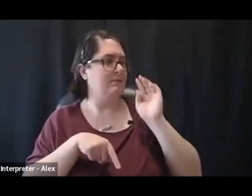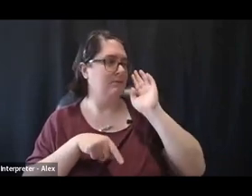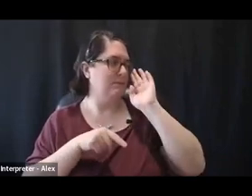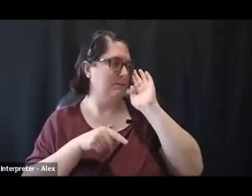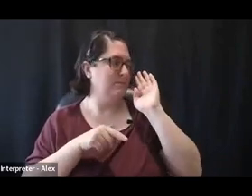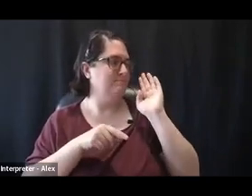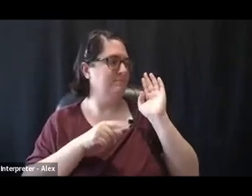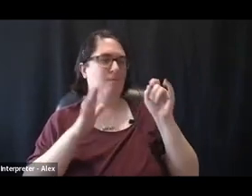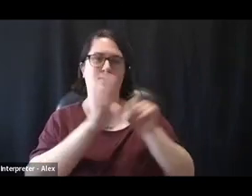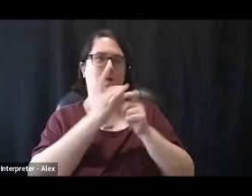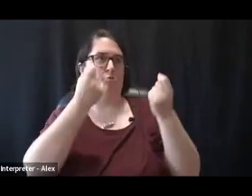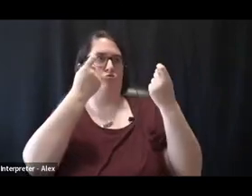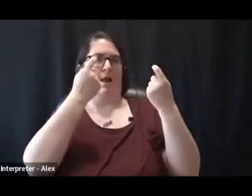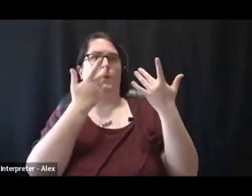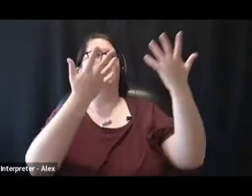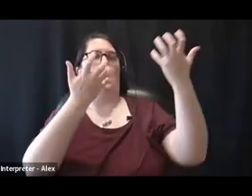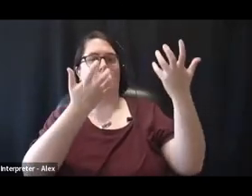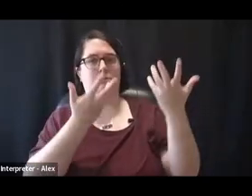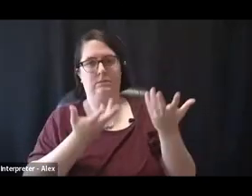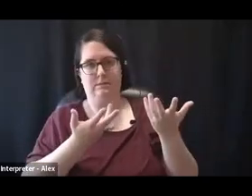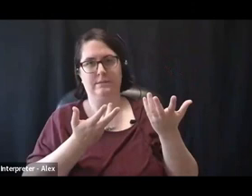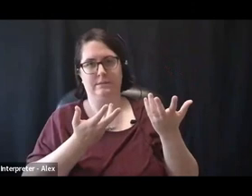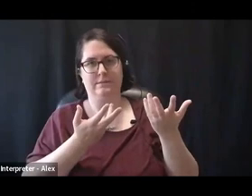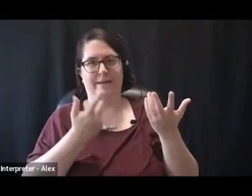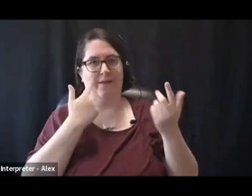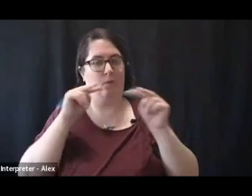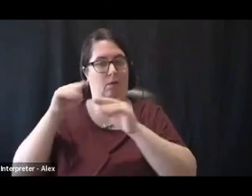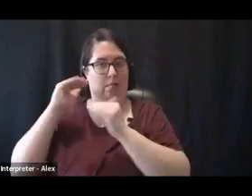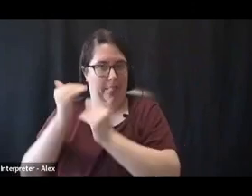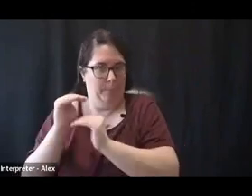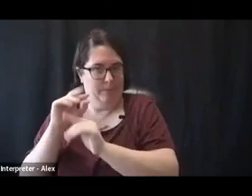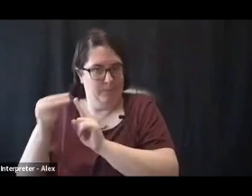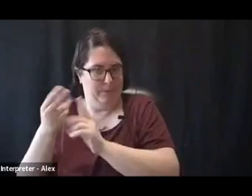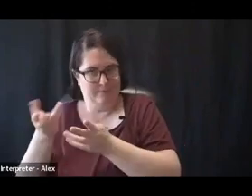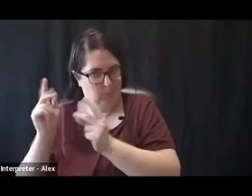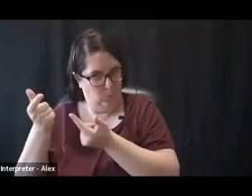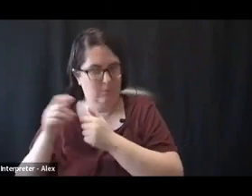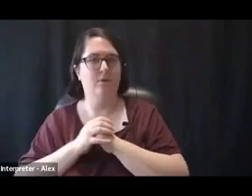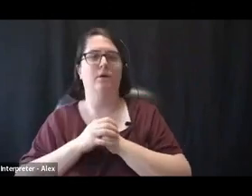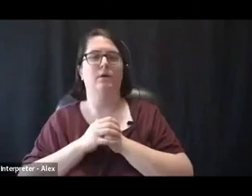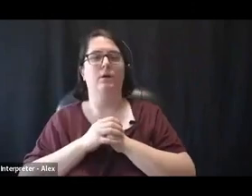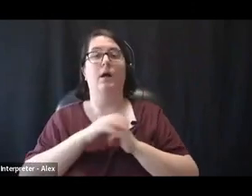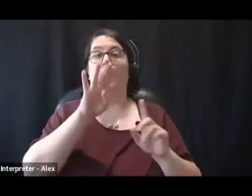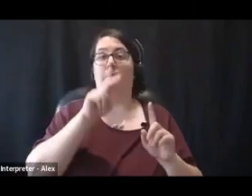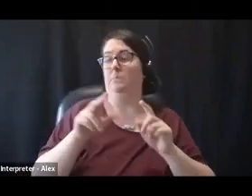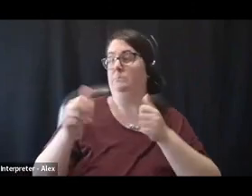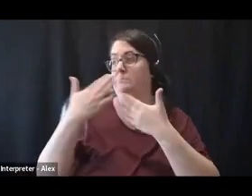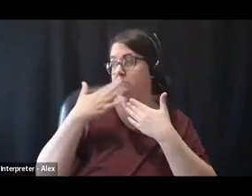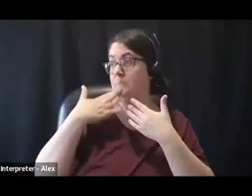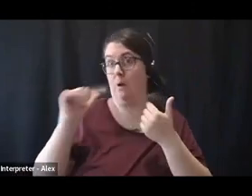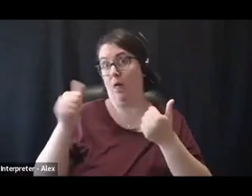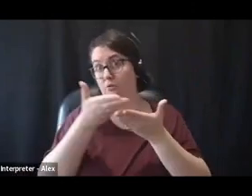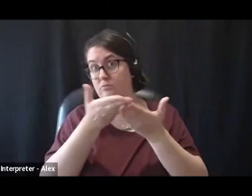kind of understanding that we're actually reaching for. Mm-hmm. Thank you. And if another person from our panel would like